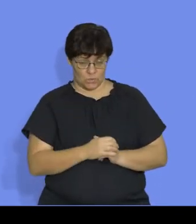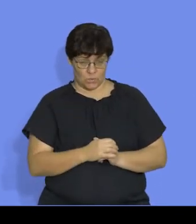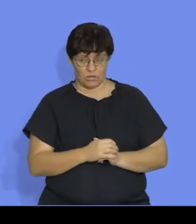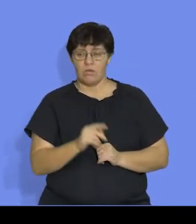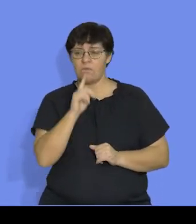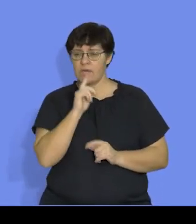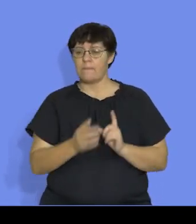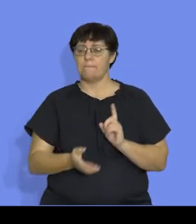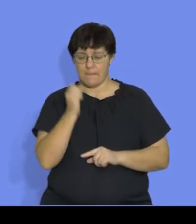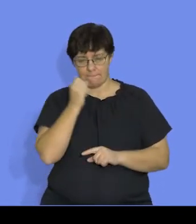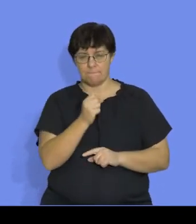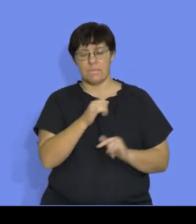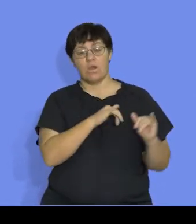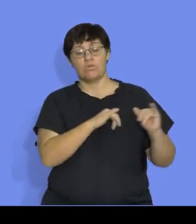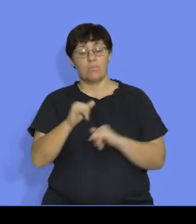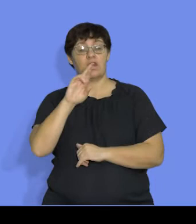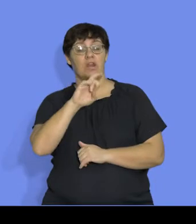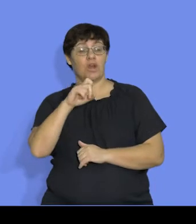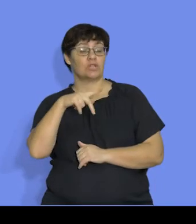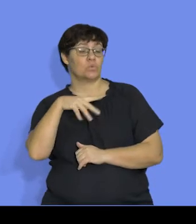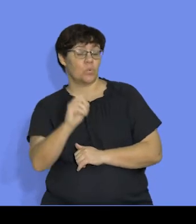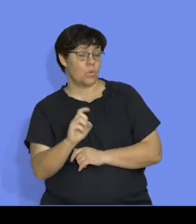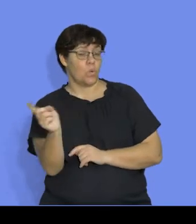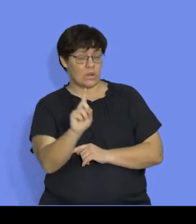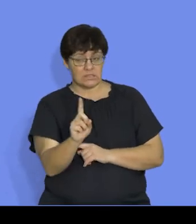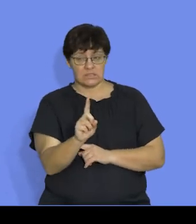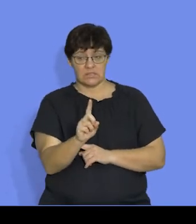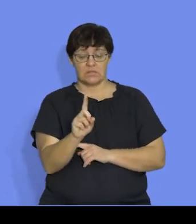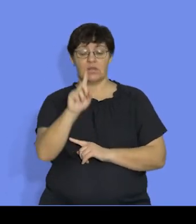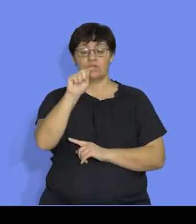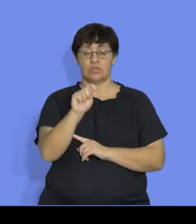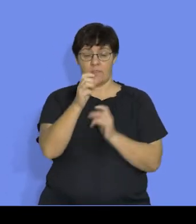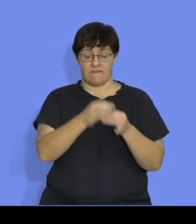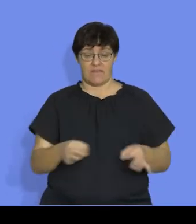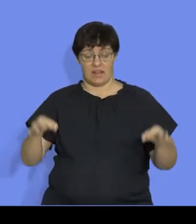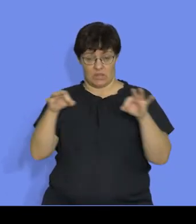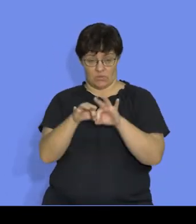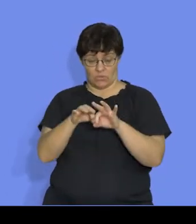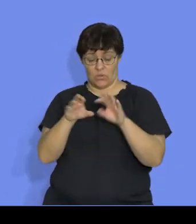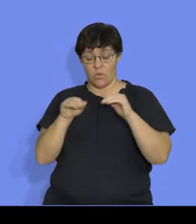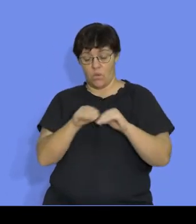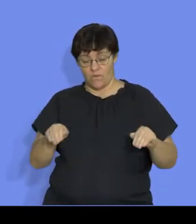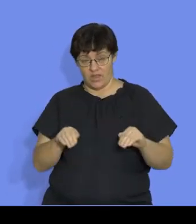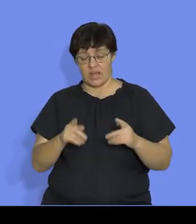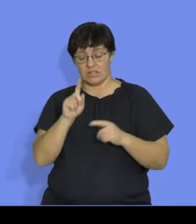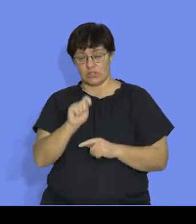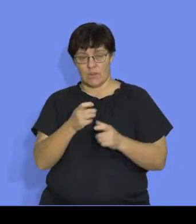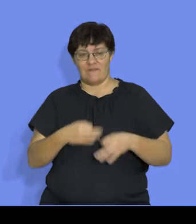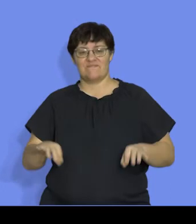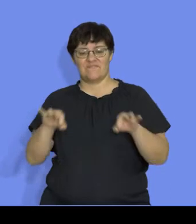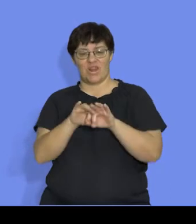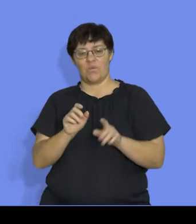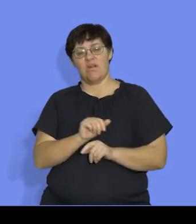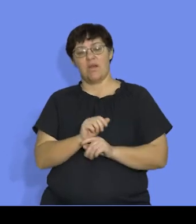We can define the common ratio to be the term value over the term value